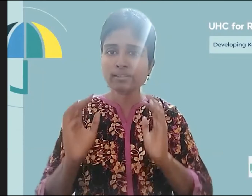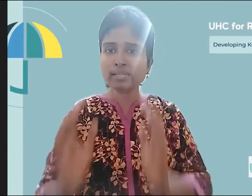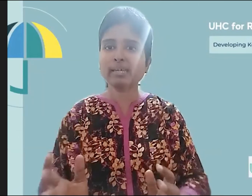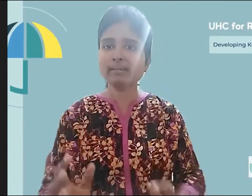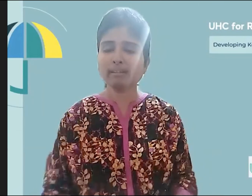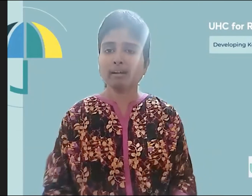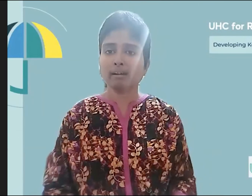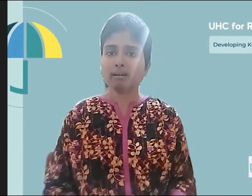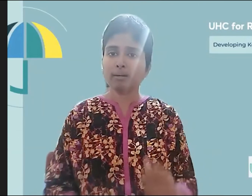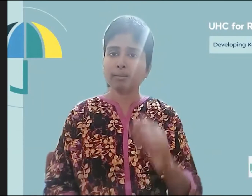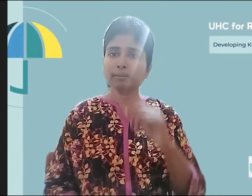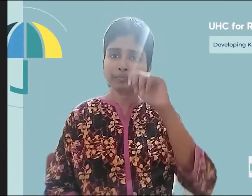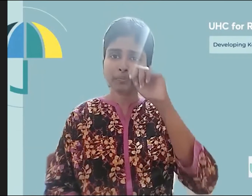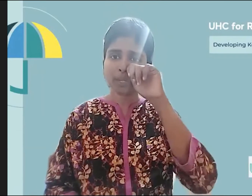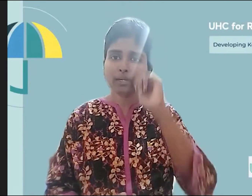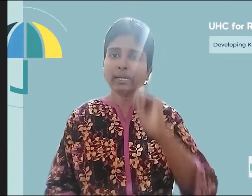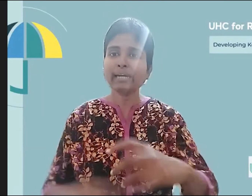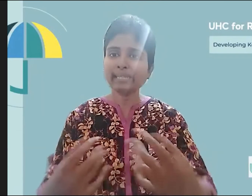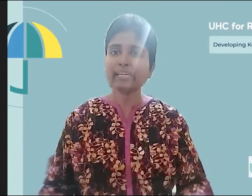is their